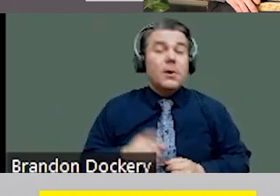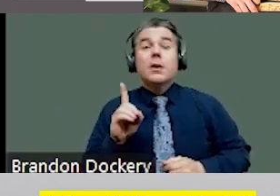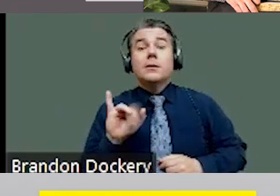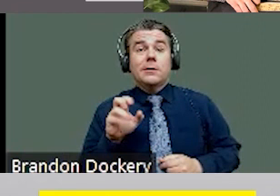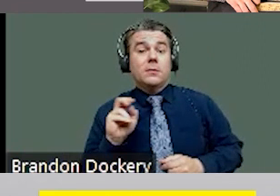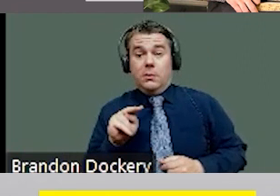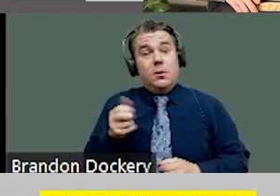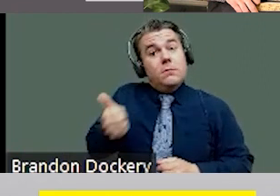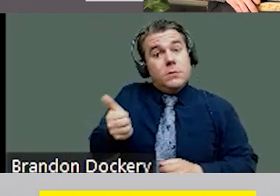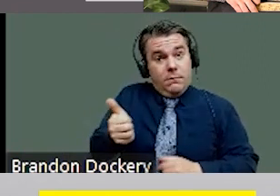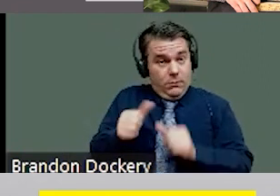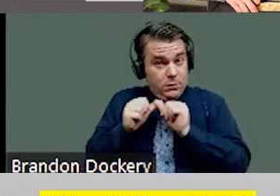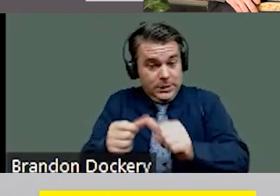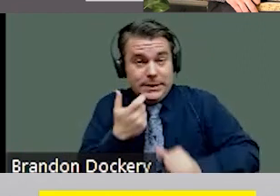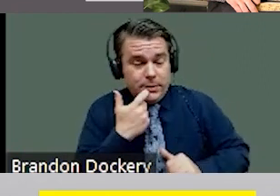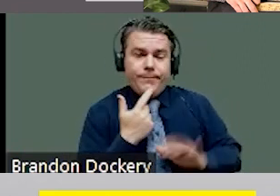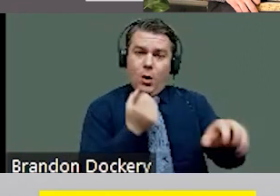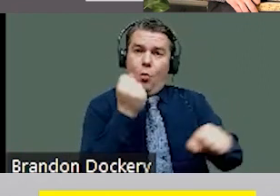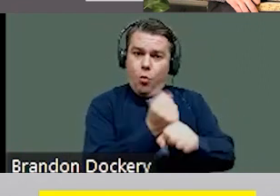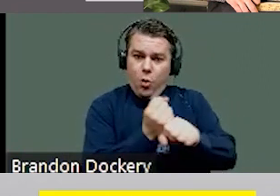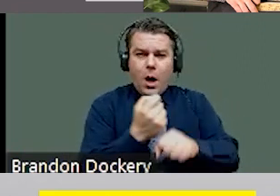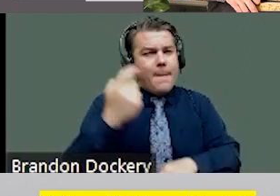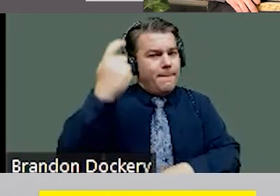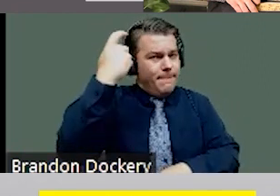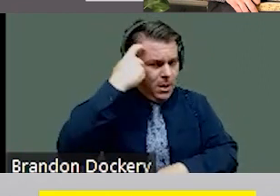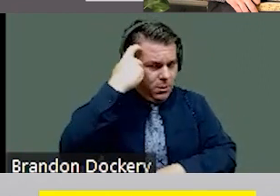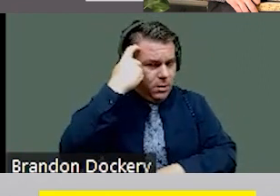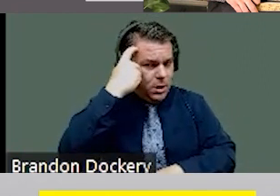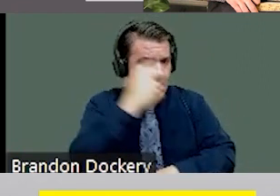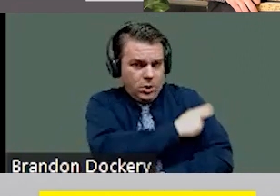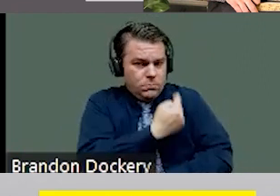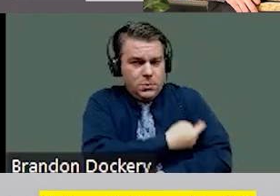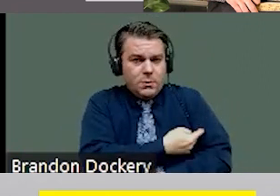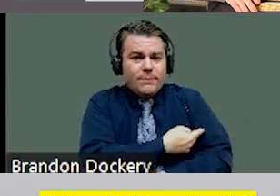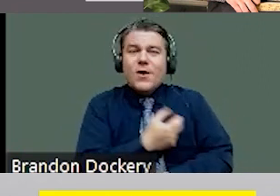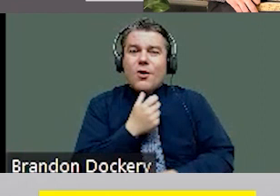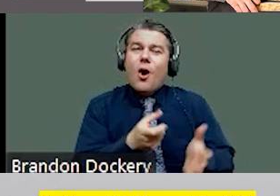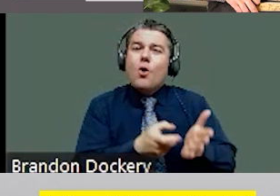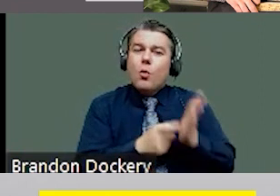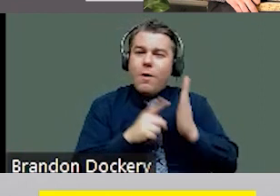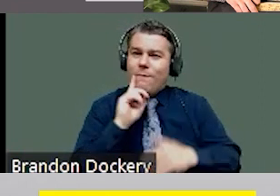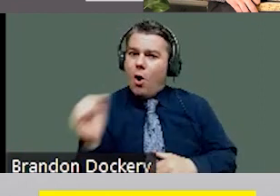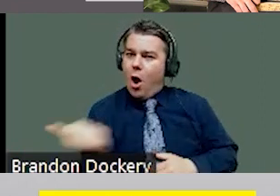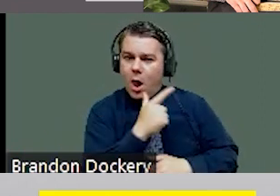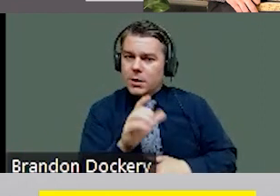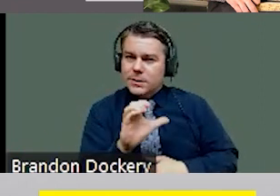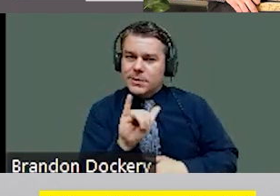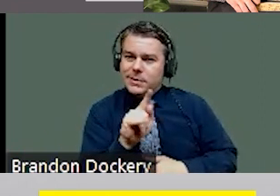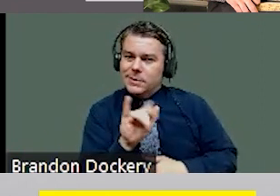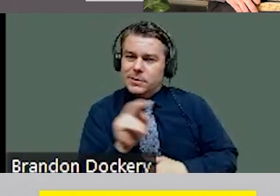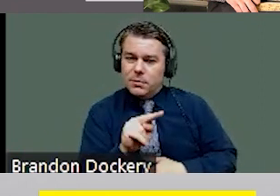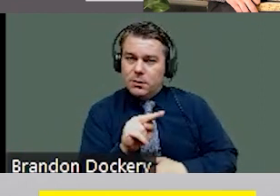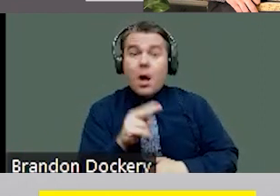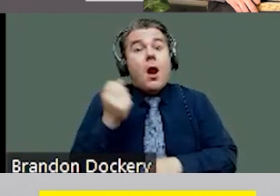Now, Dixon goes on to say, working at the state's mental institutions was not required of all citizens.